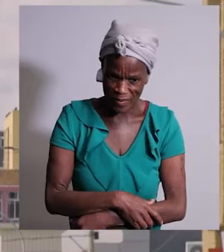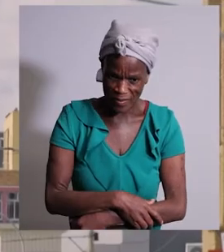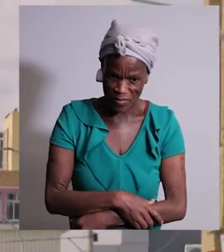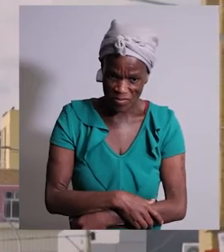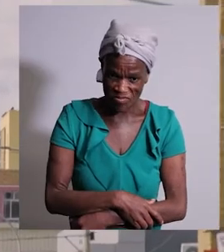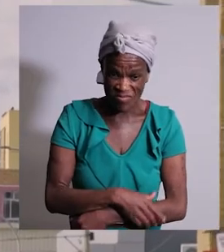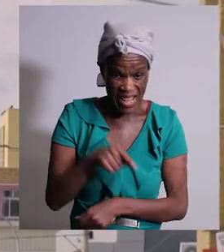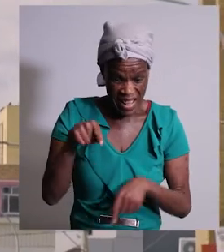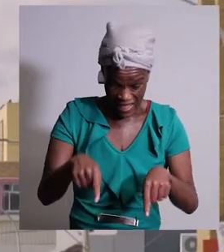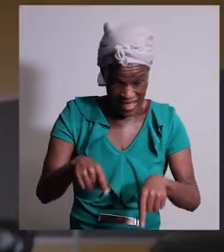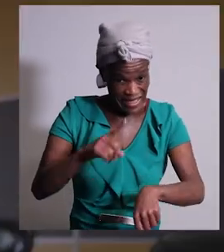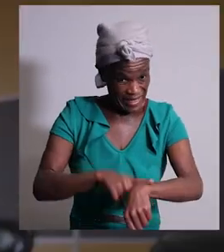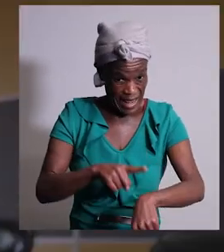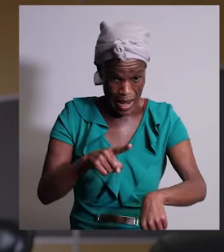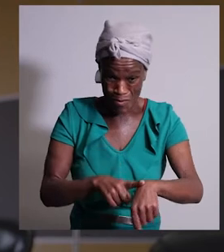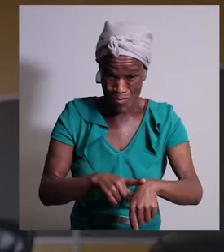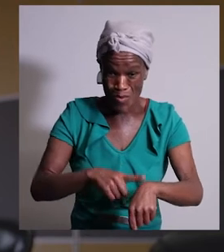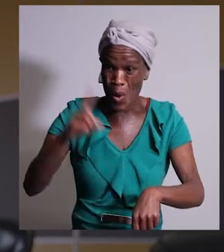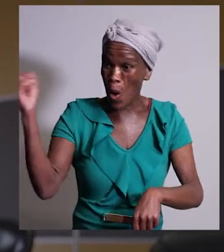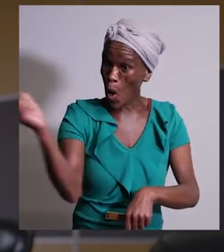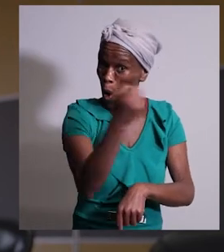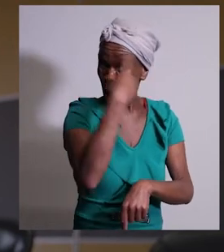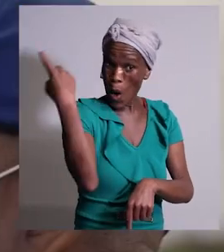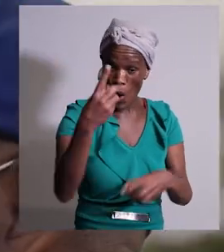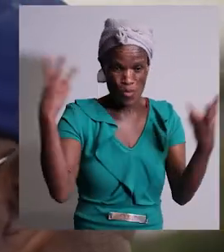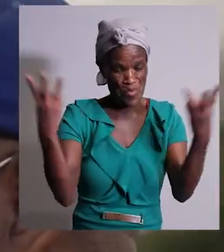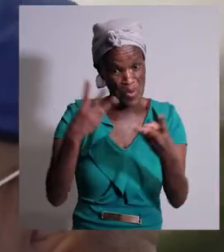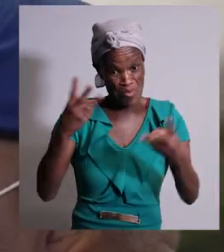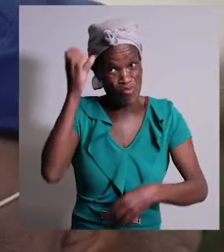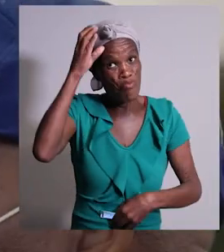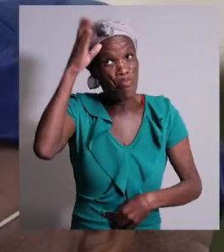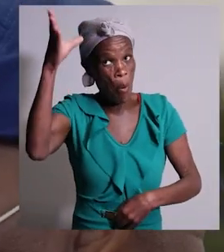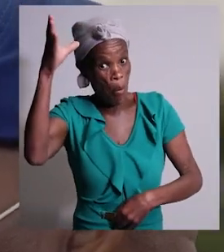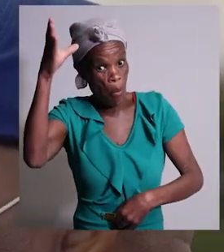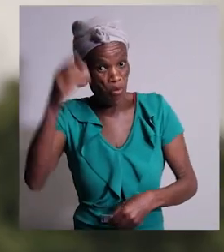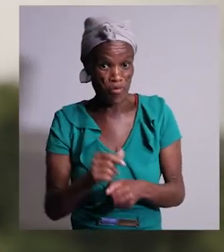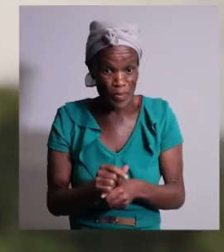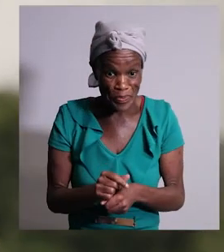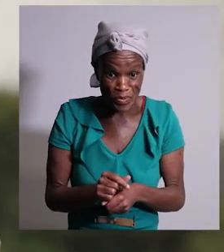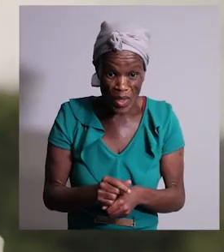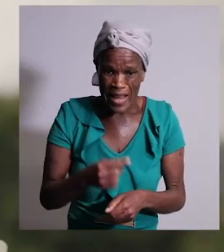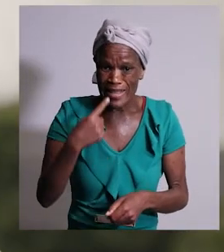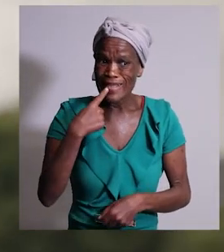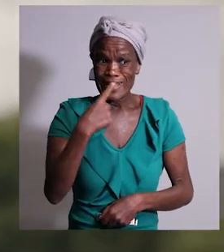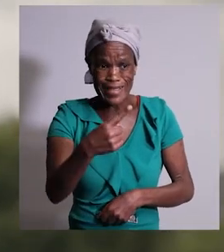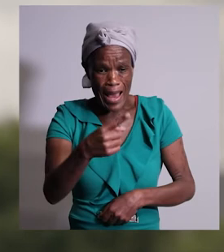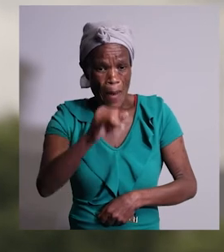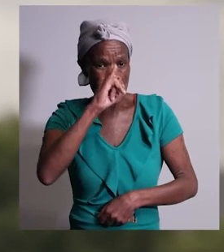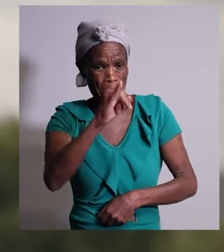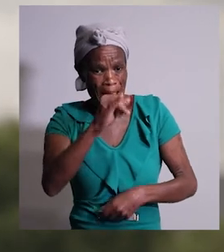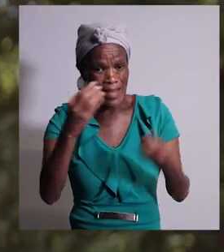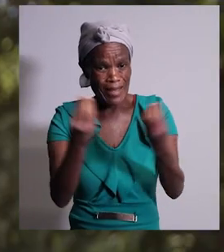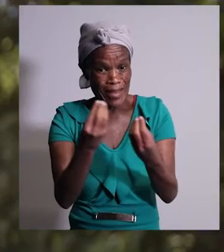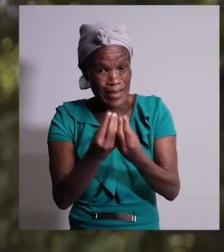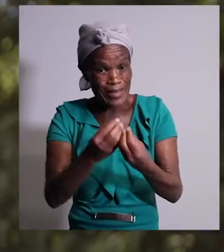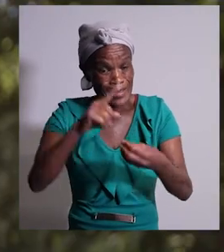In the modern age, everybody tends to be an expert. Abantu bazothetha izinto ezirongo